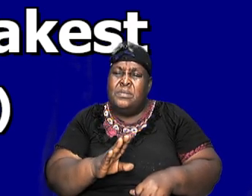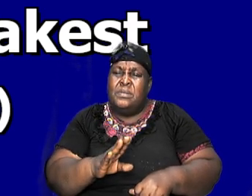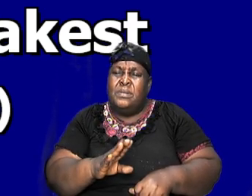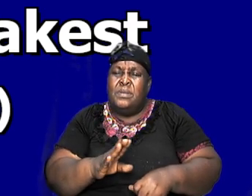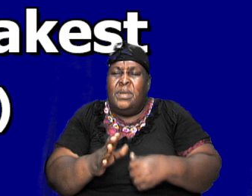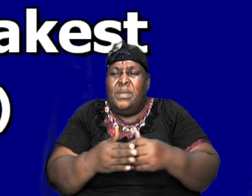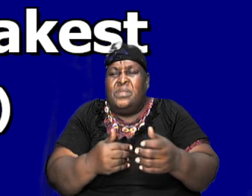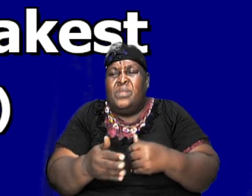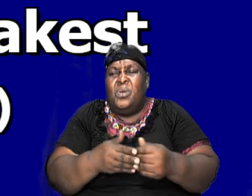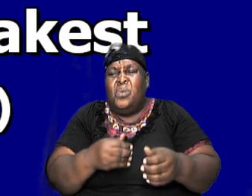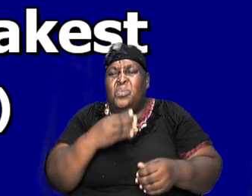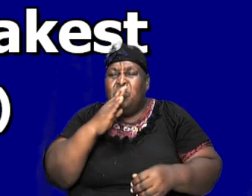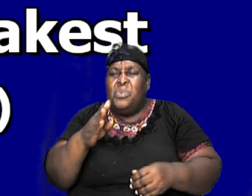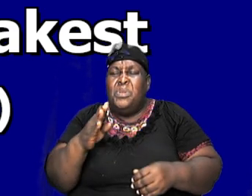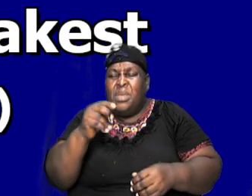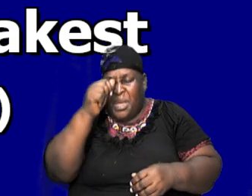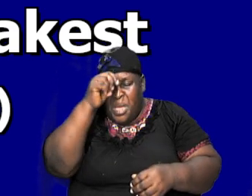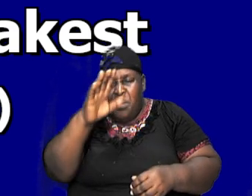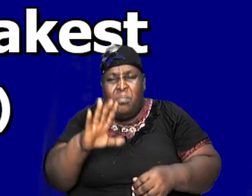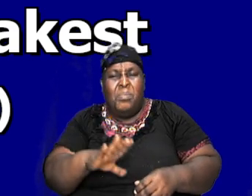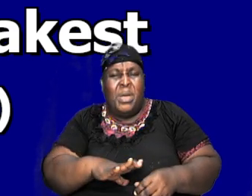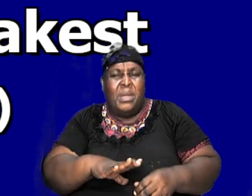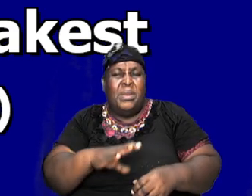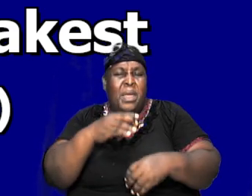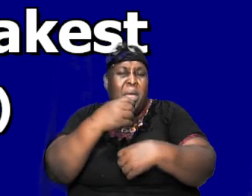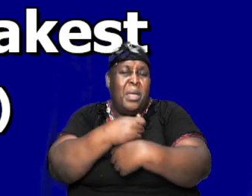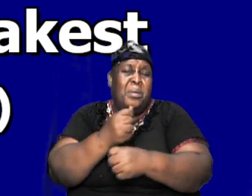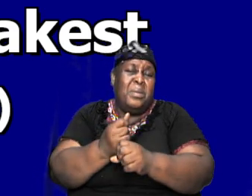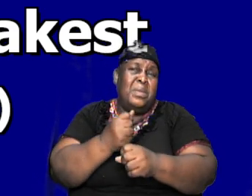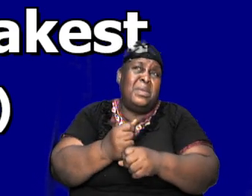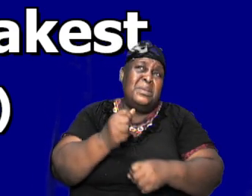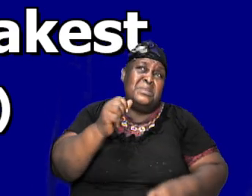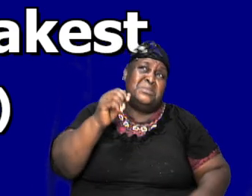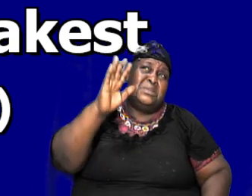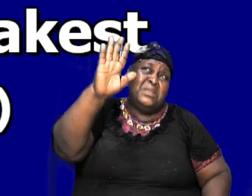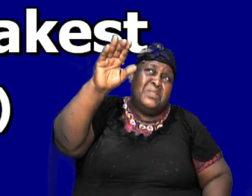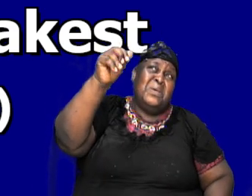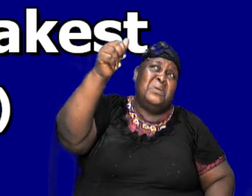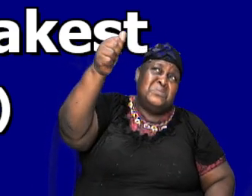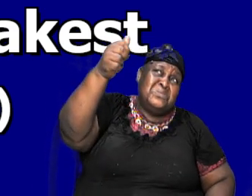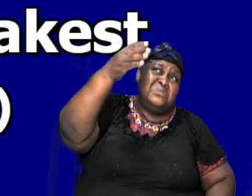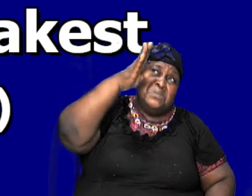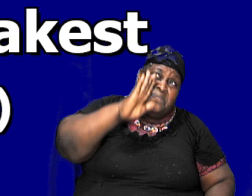because thou being a man, makest thyself God.